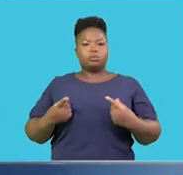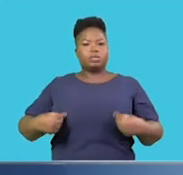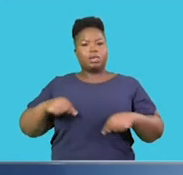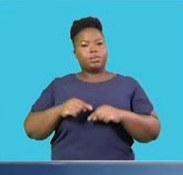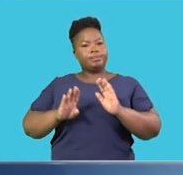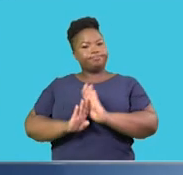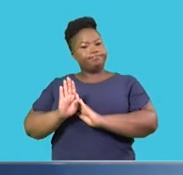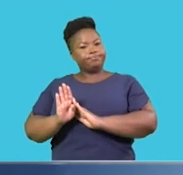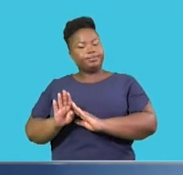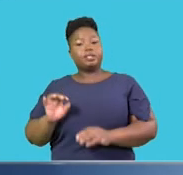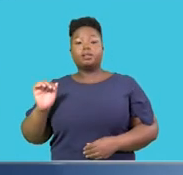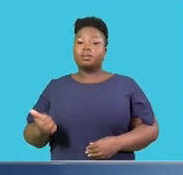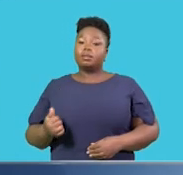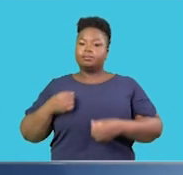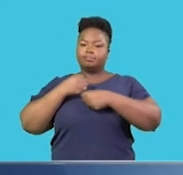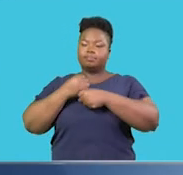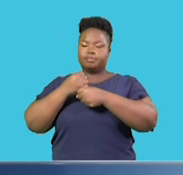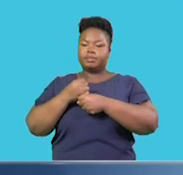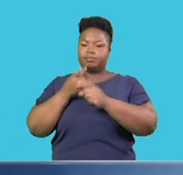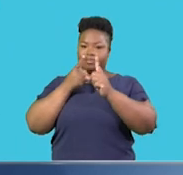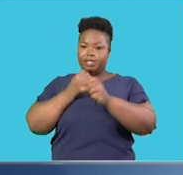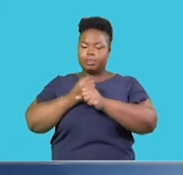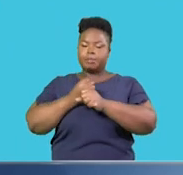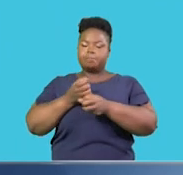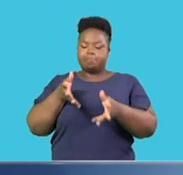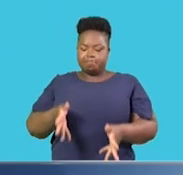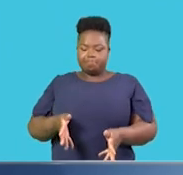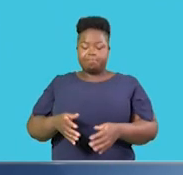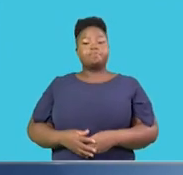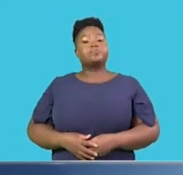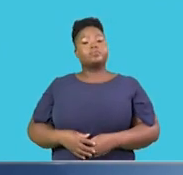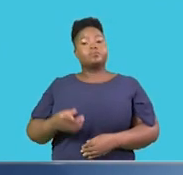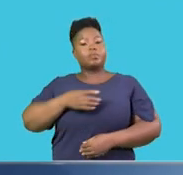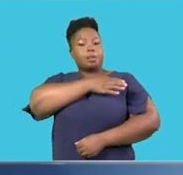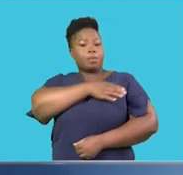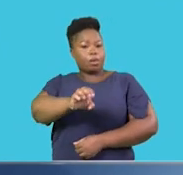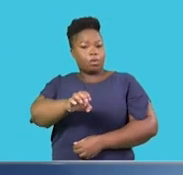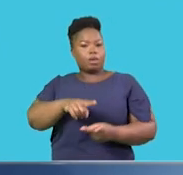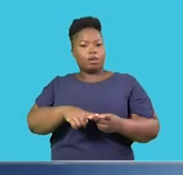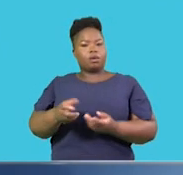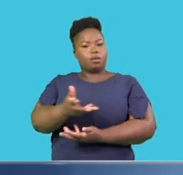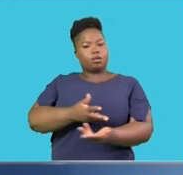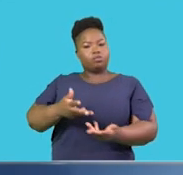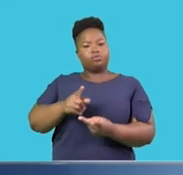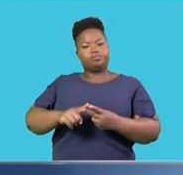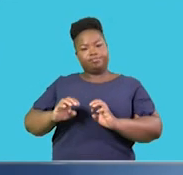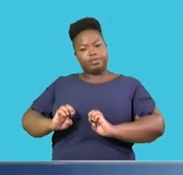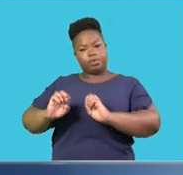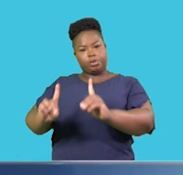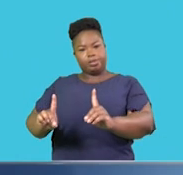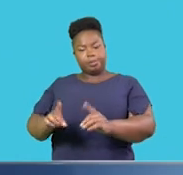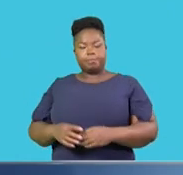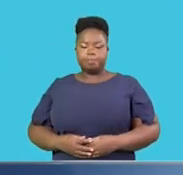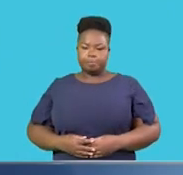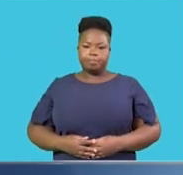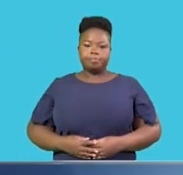Therefore, our campaign for this year we have dubbed it to be Empower, Engage and Educate, which aims